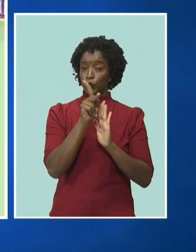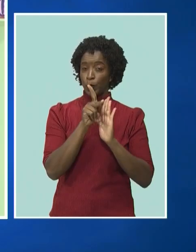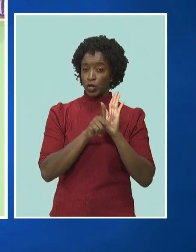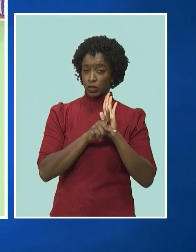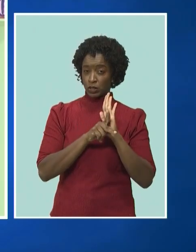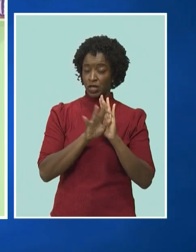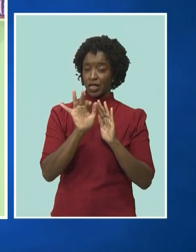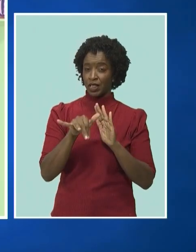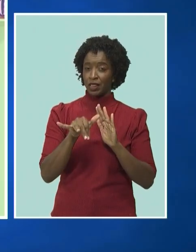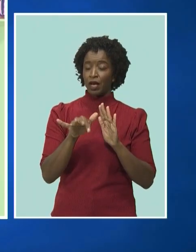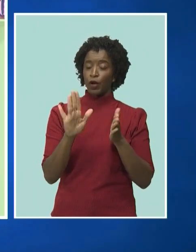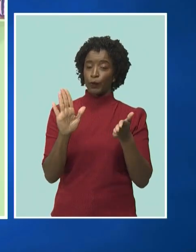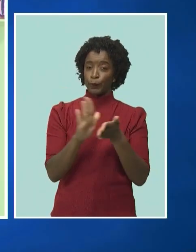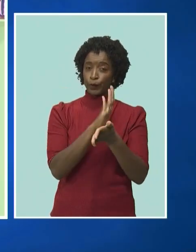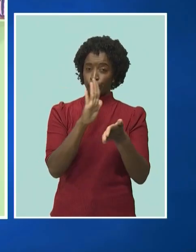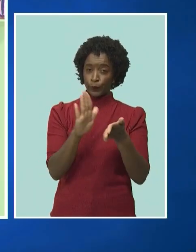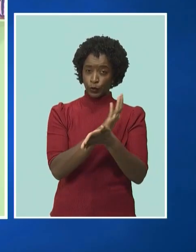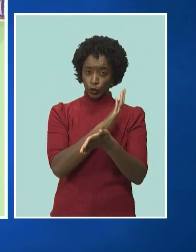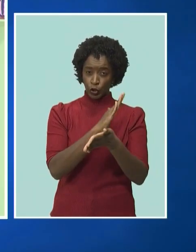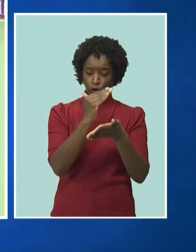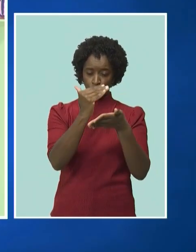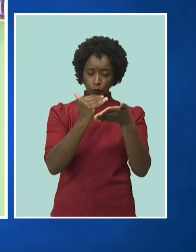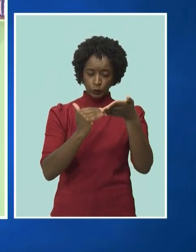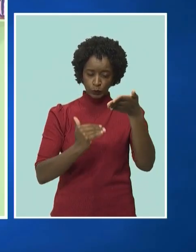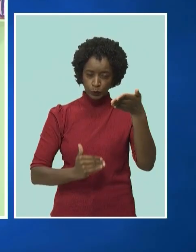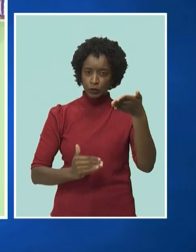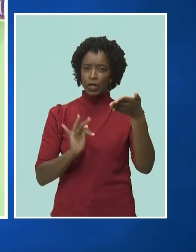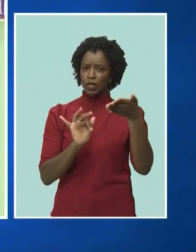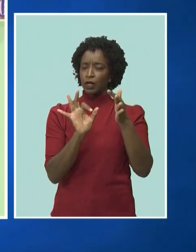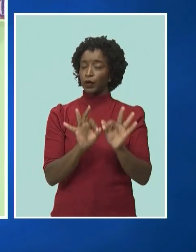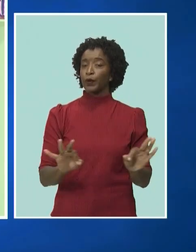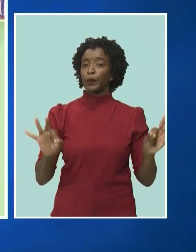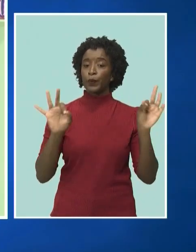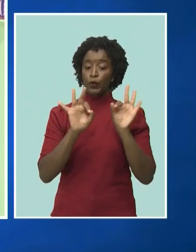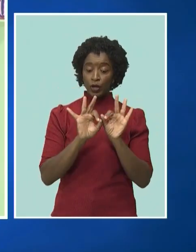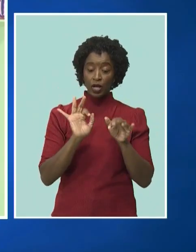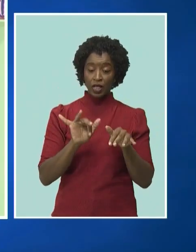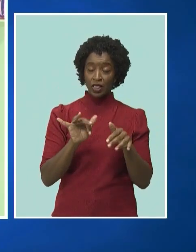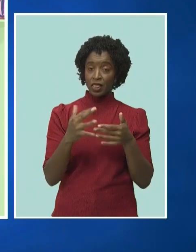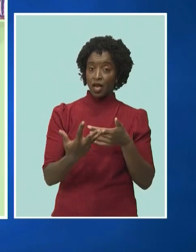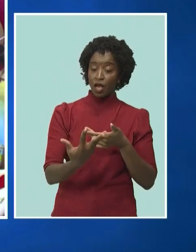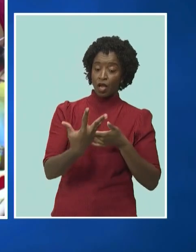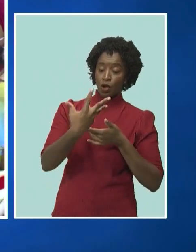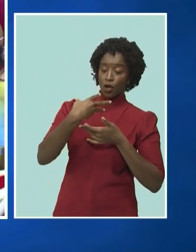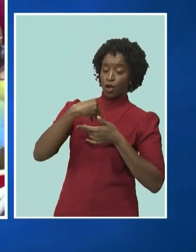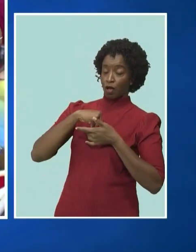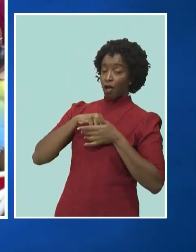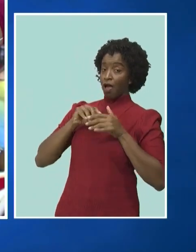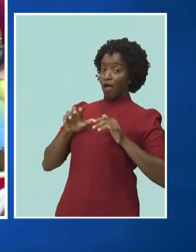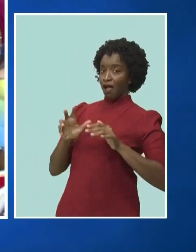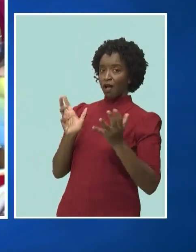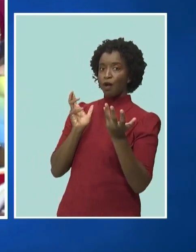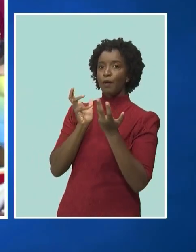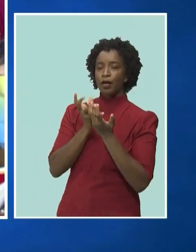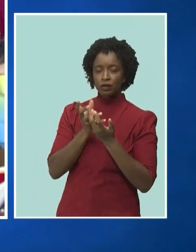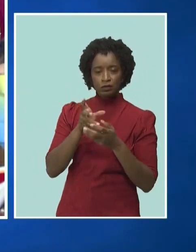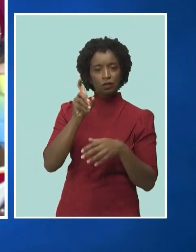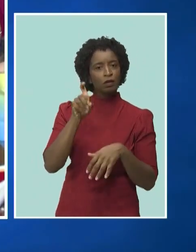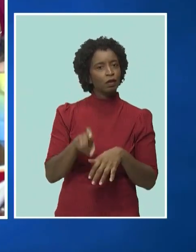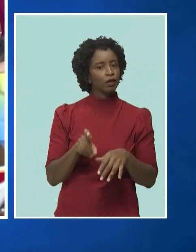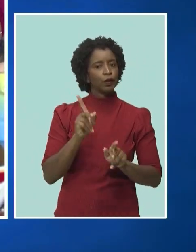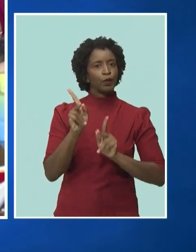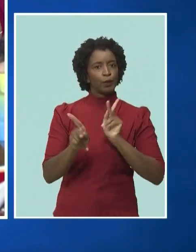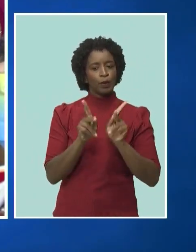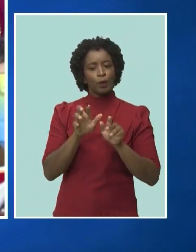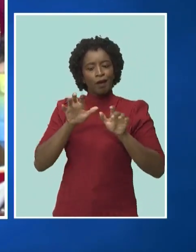a very important one. However, to be brought to life, it will need many hands and feet to work